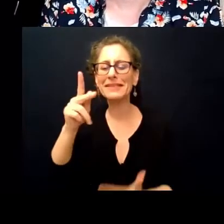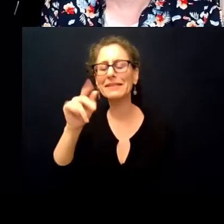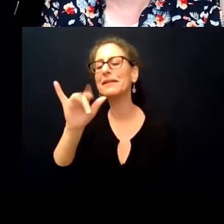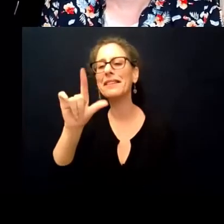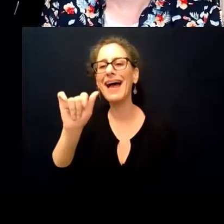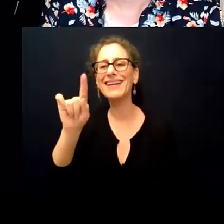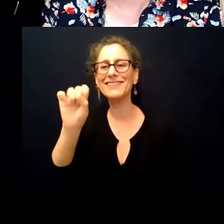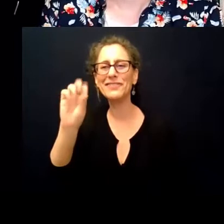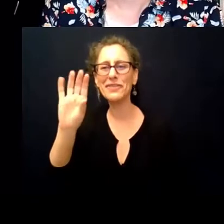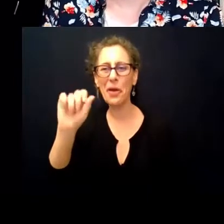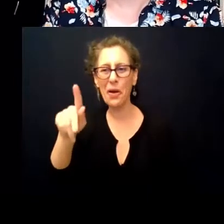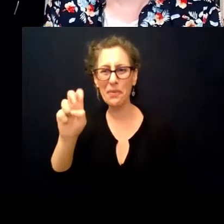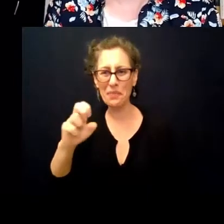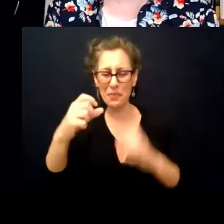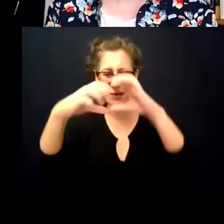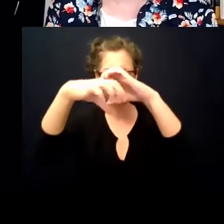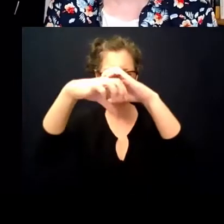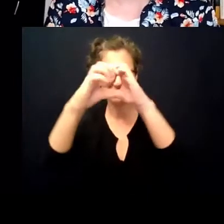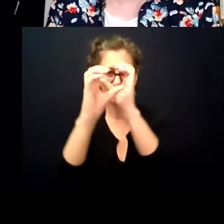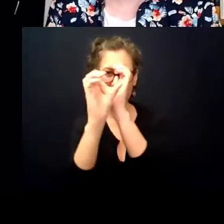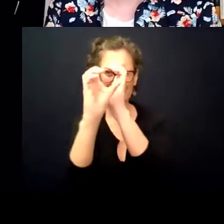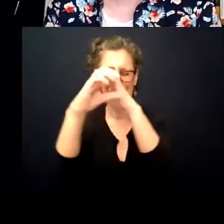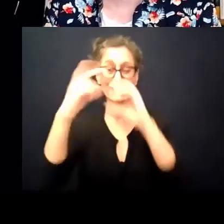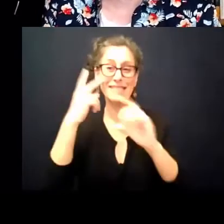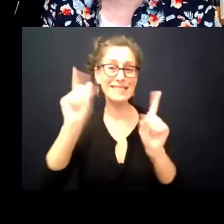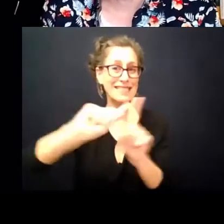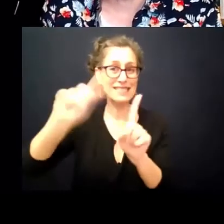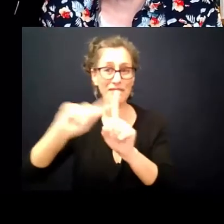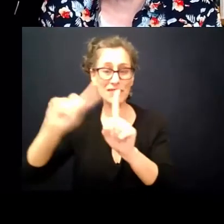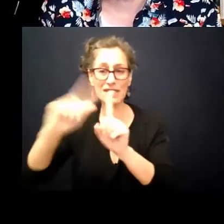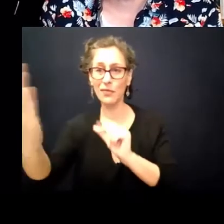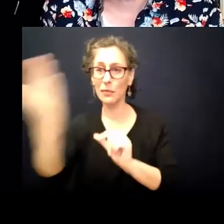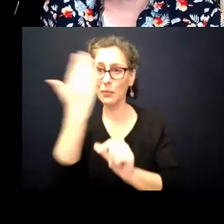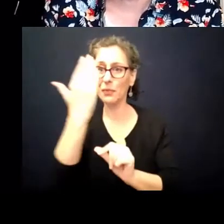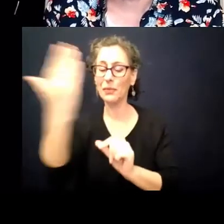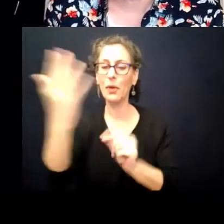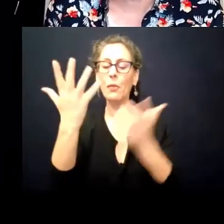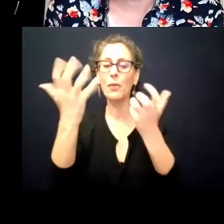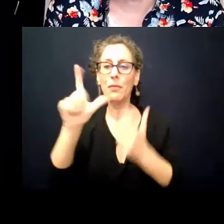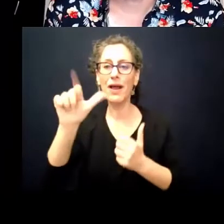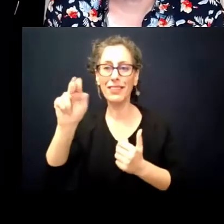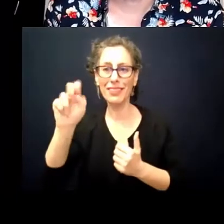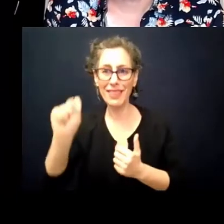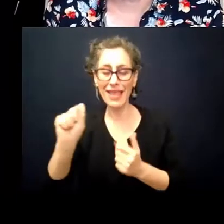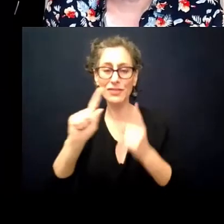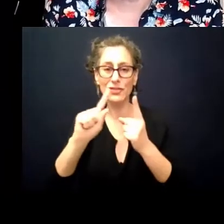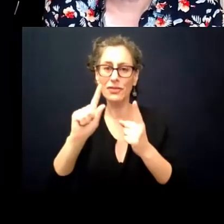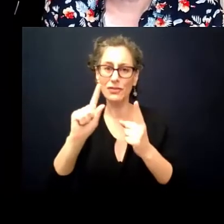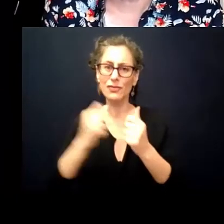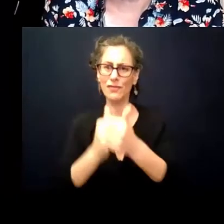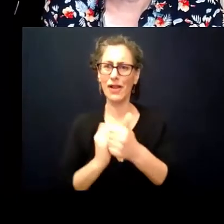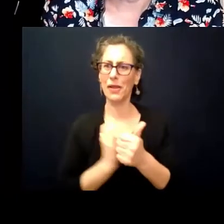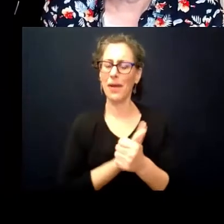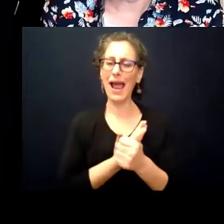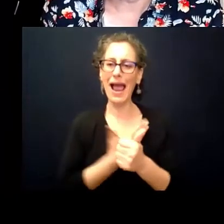we can turn the lens on different things. It's just that we want the lens to turn on us on our own terms every once